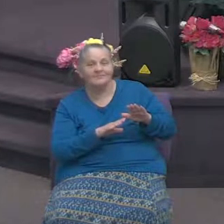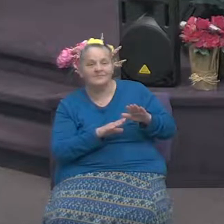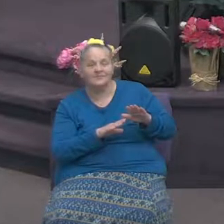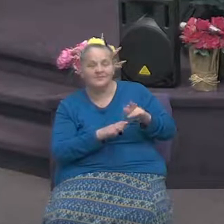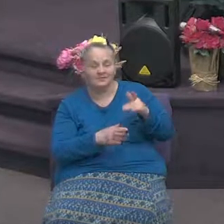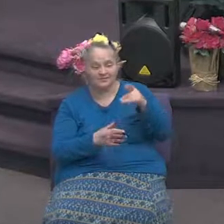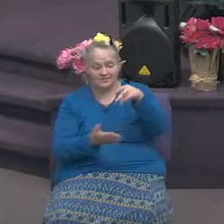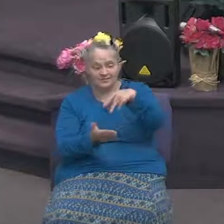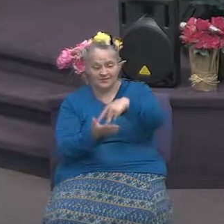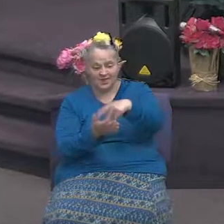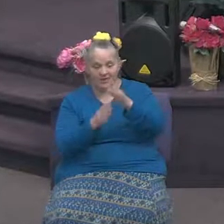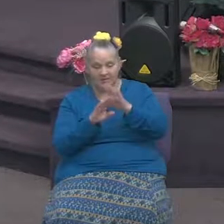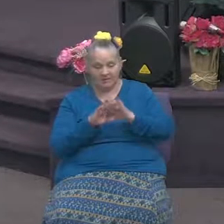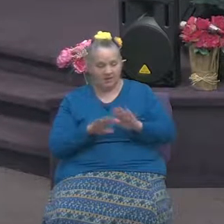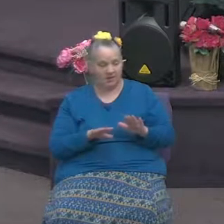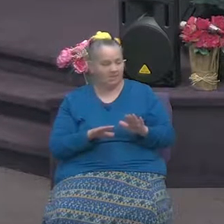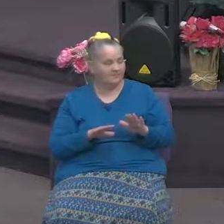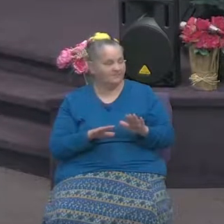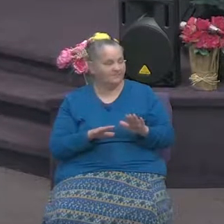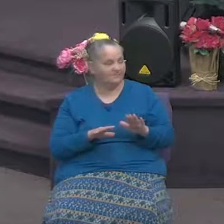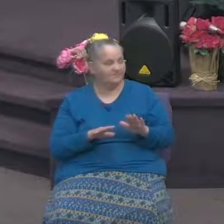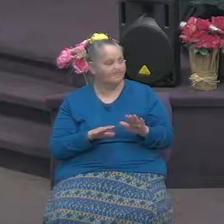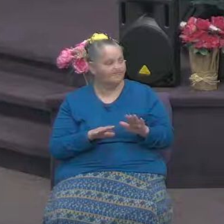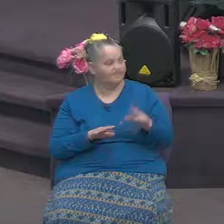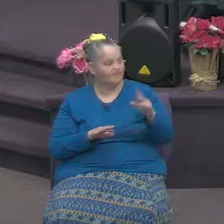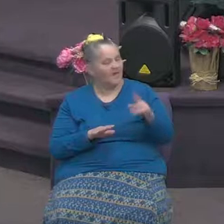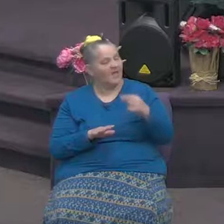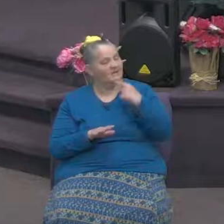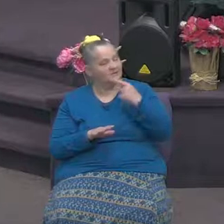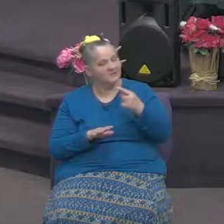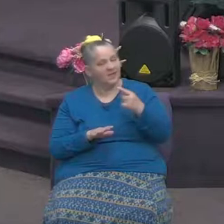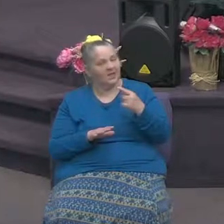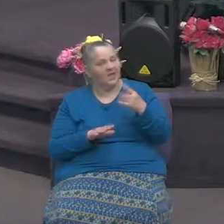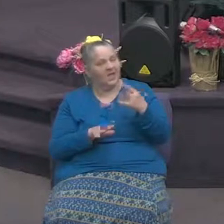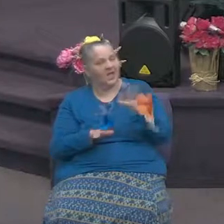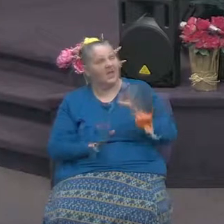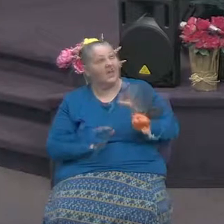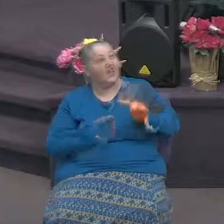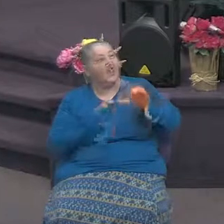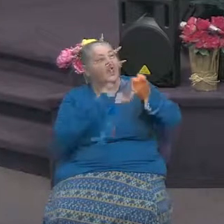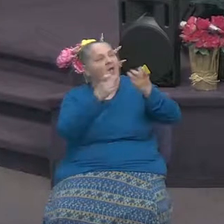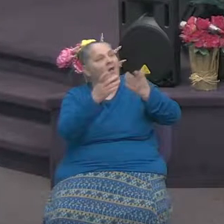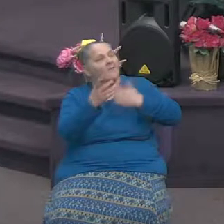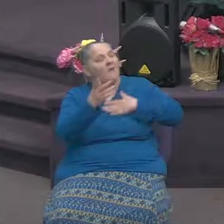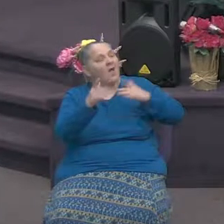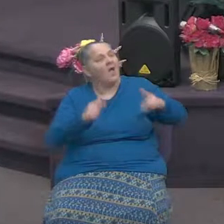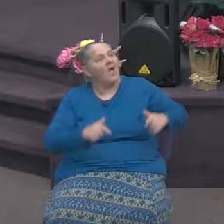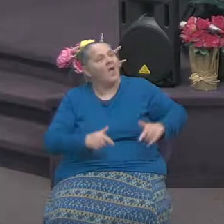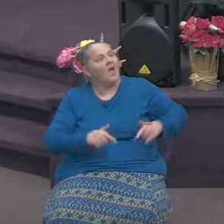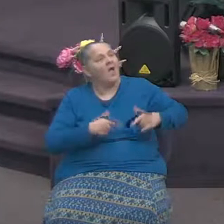You stand still and say, I offer my life to you.